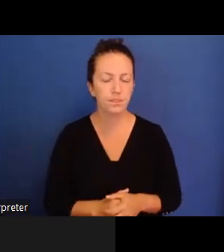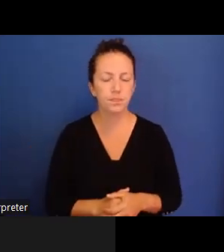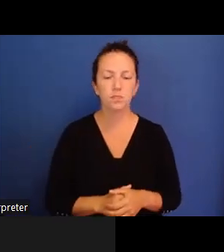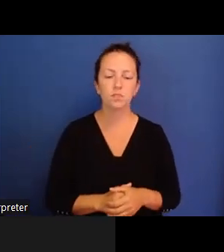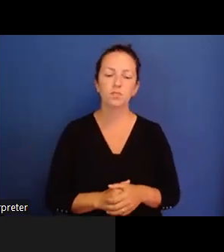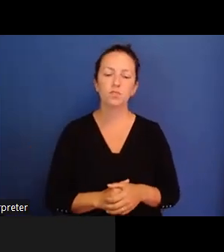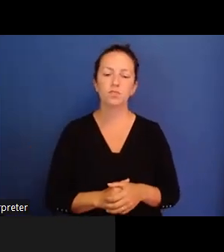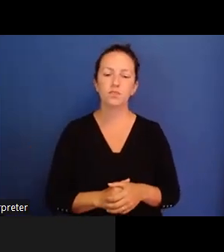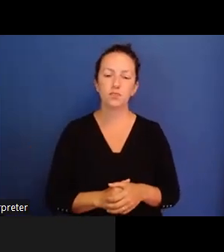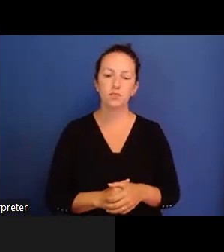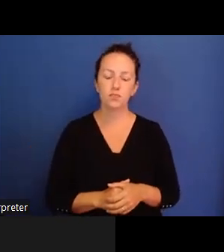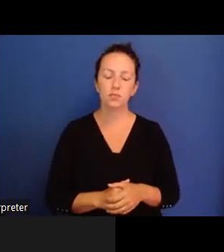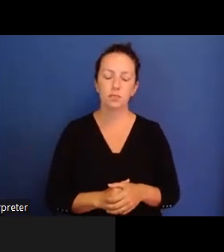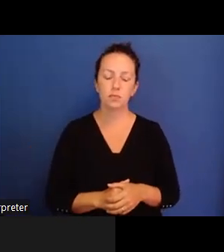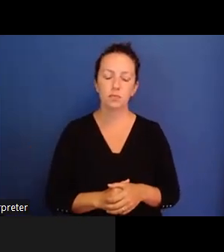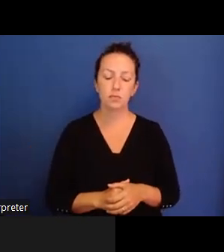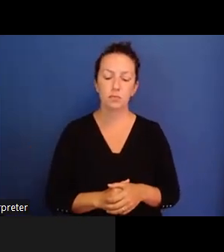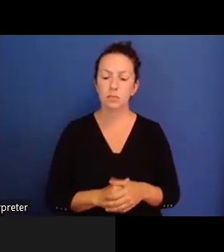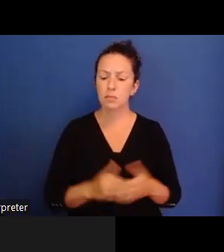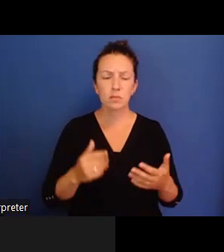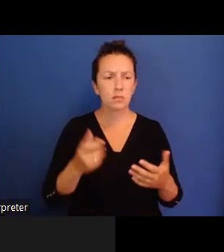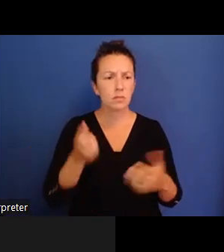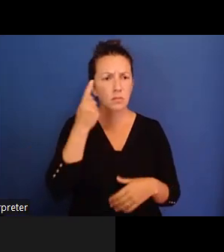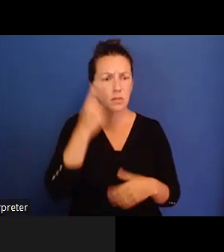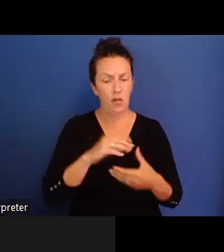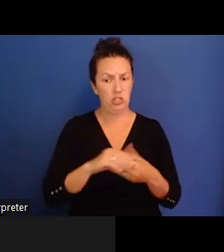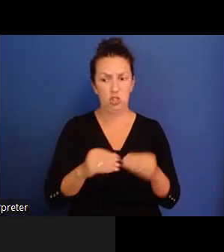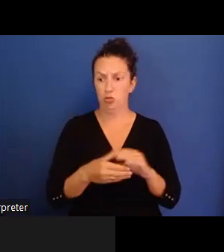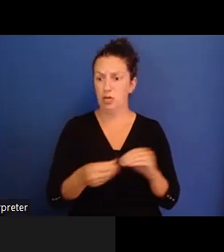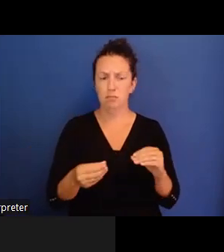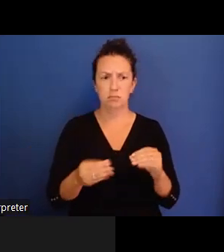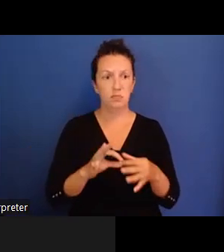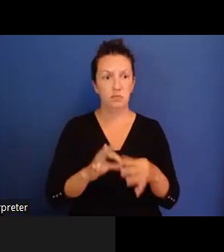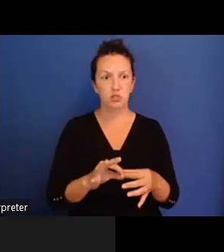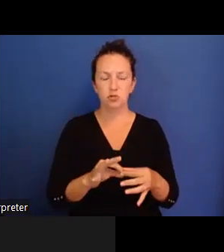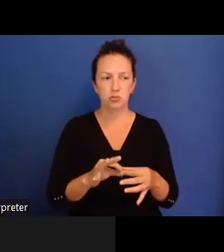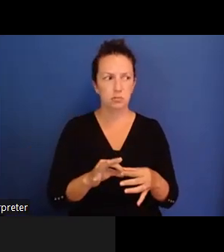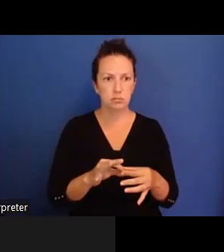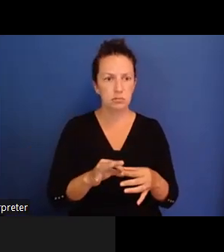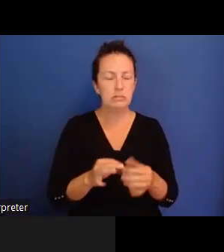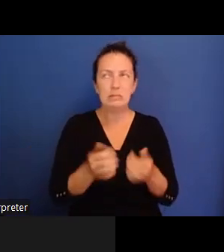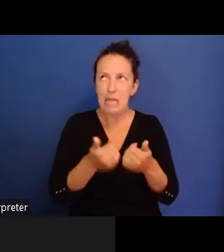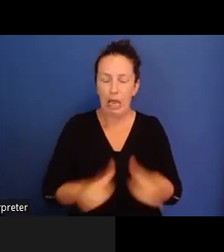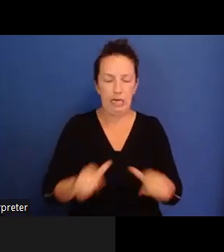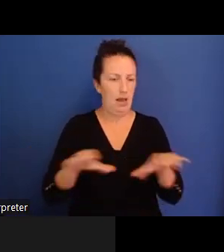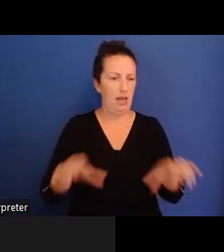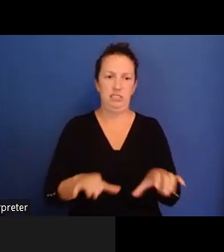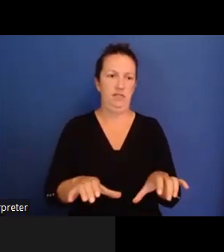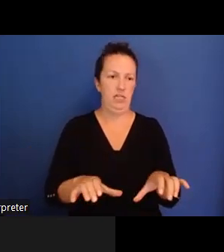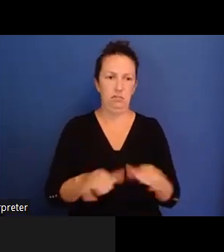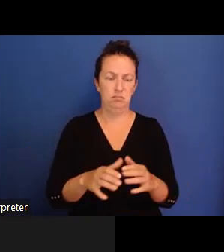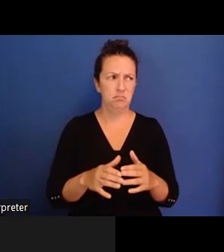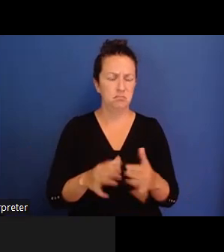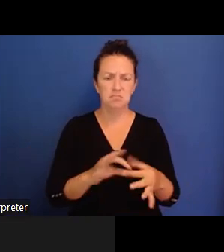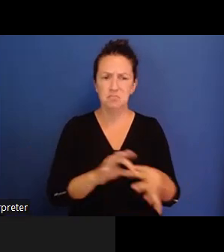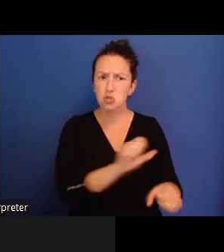part is that the stories can be about any sort of activity you were involved in. Could be